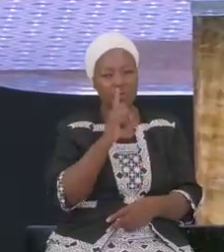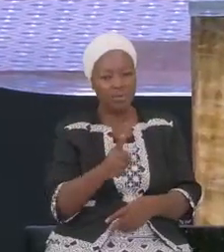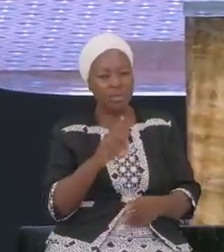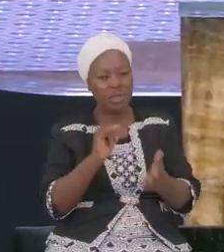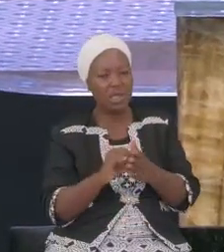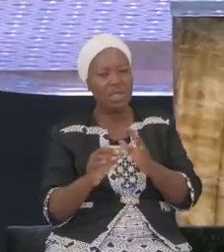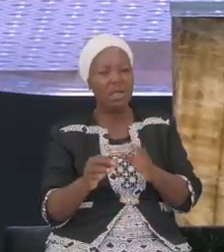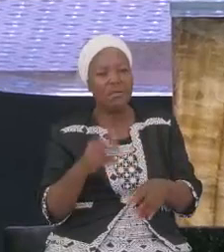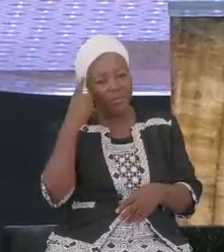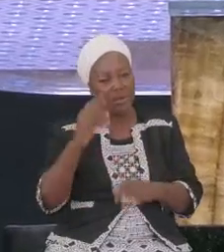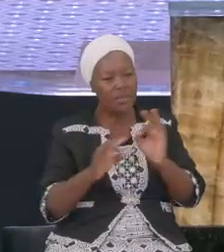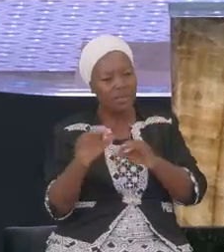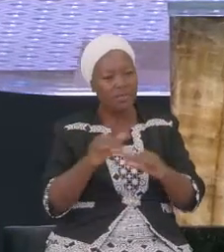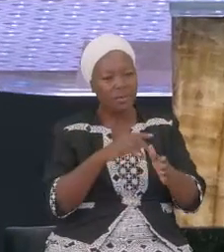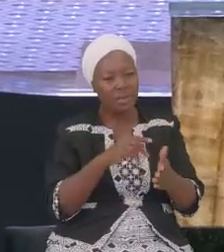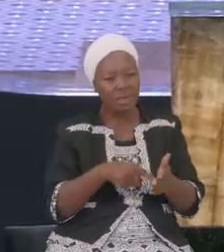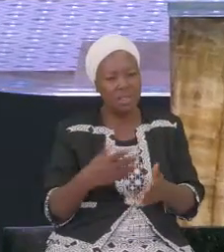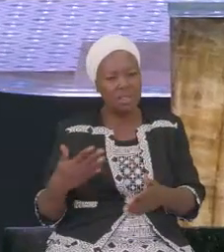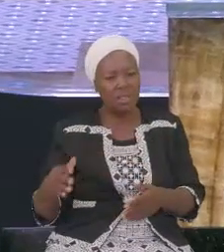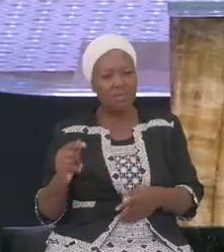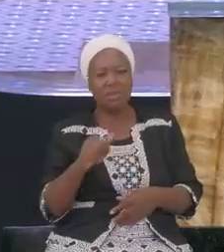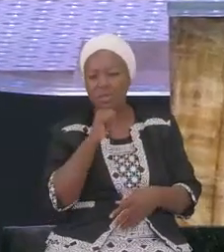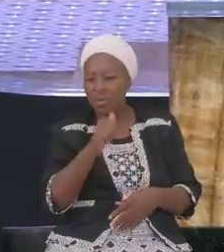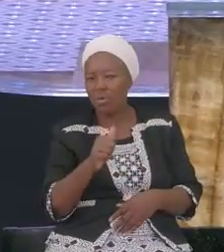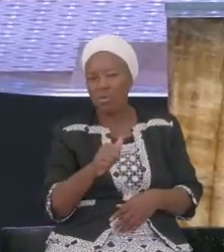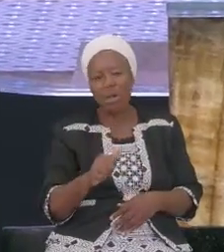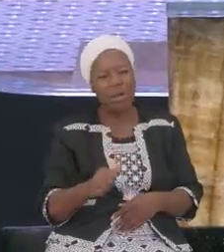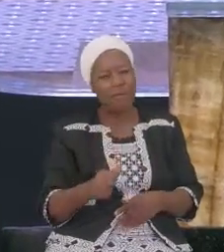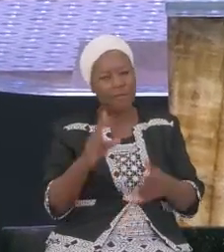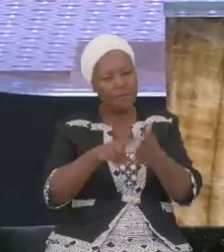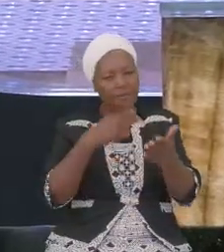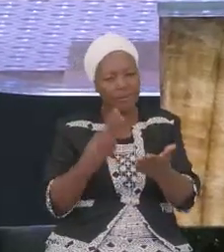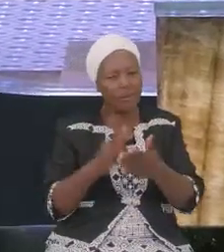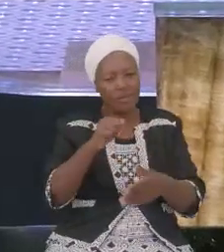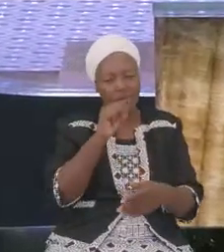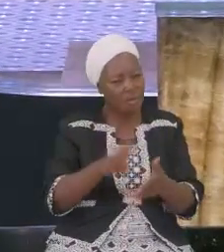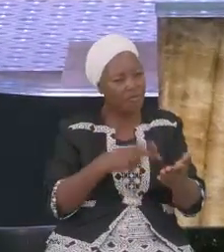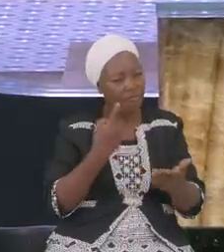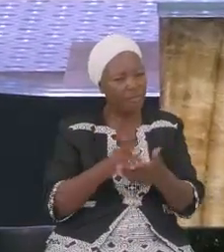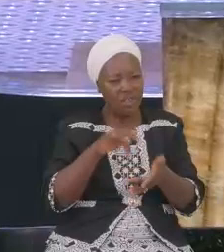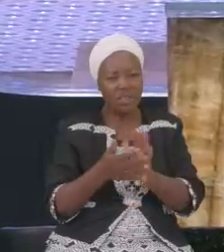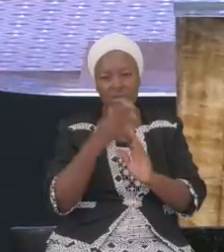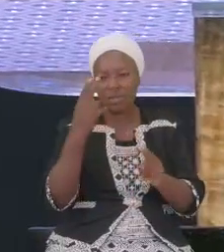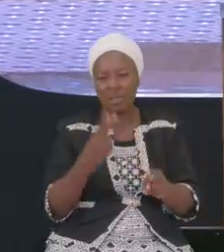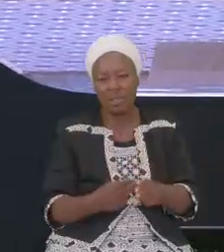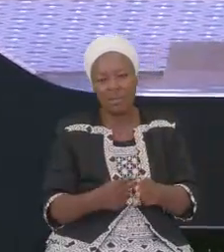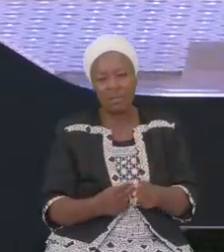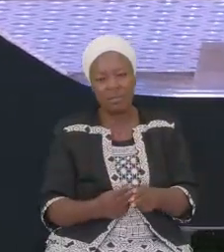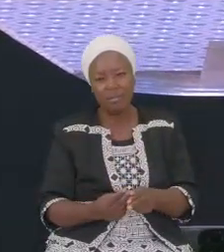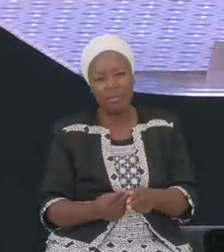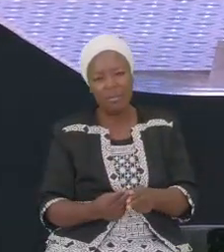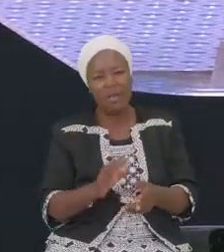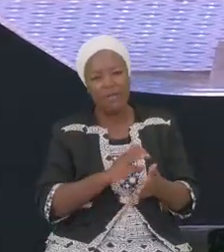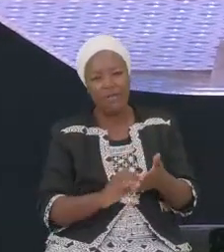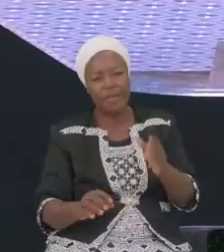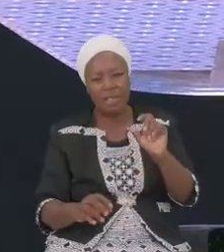shall never fall. I pray you will not fall. And then in verse 11, it says, for so